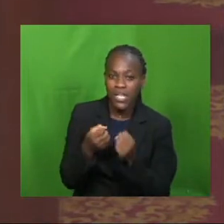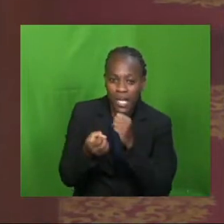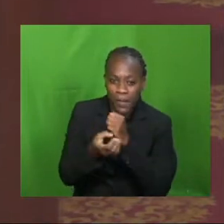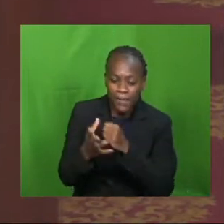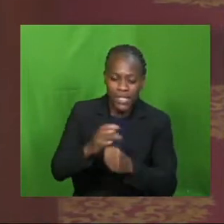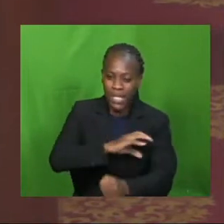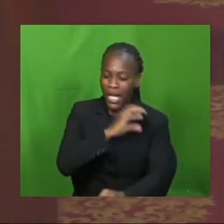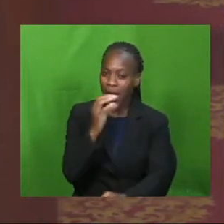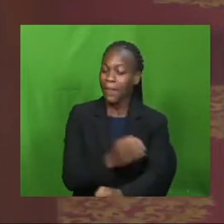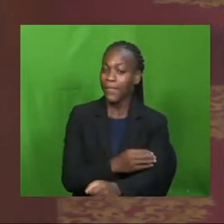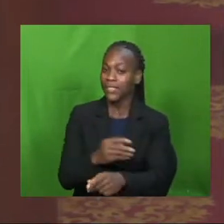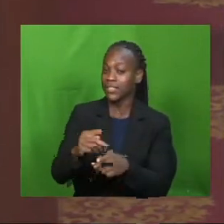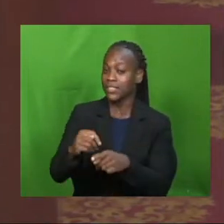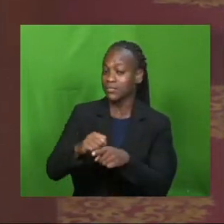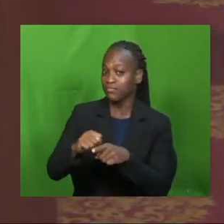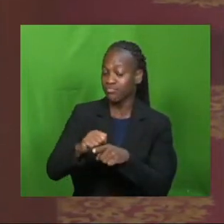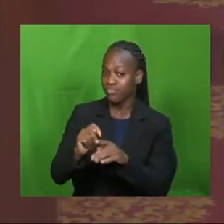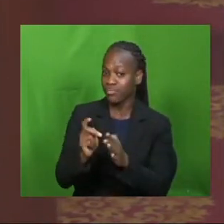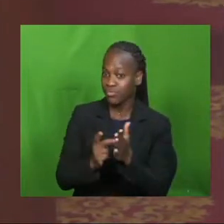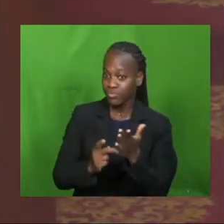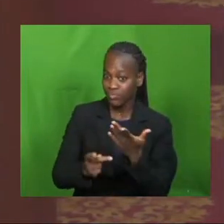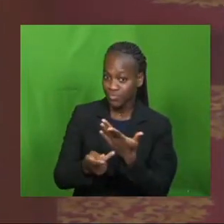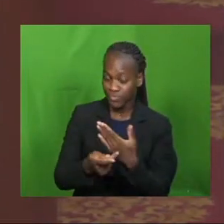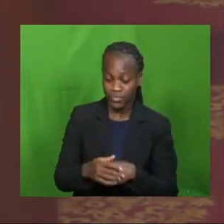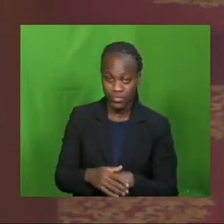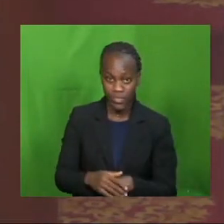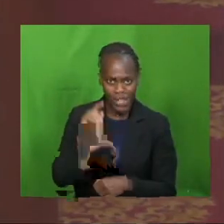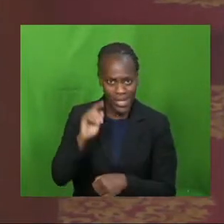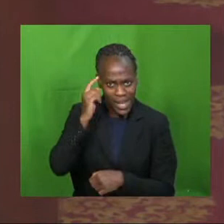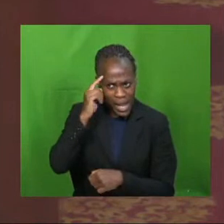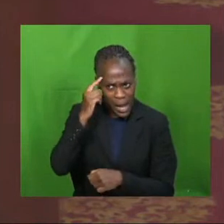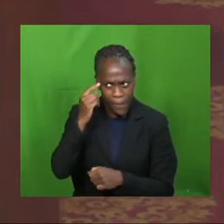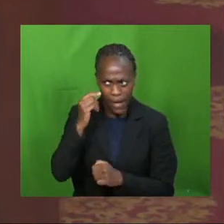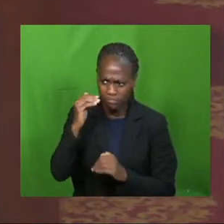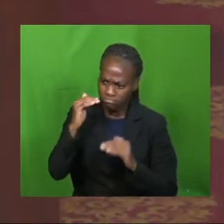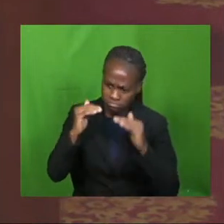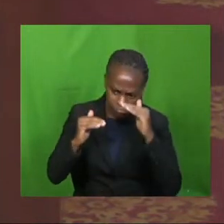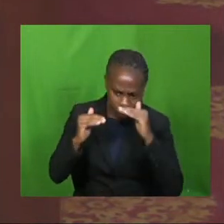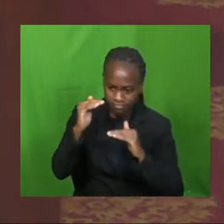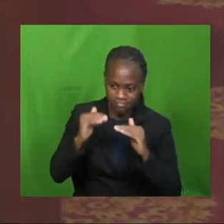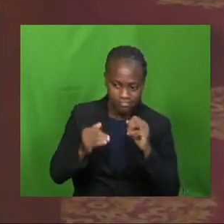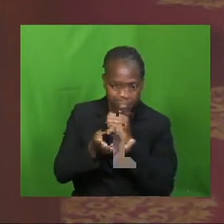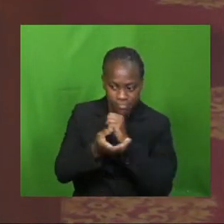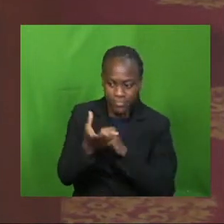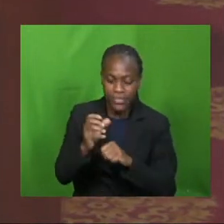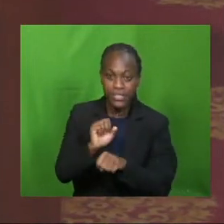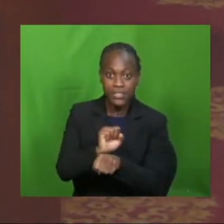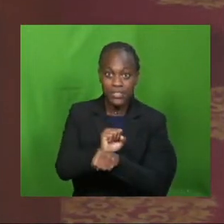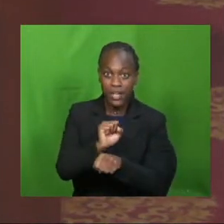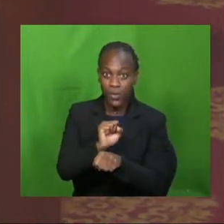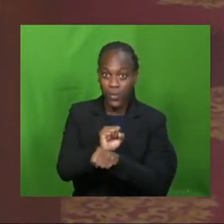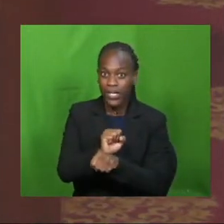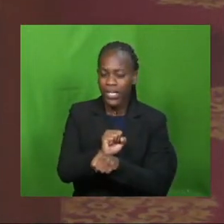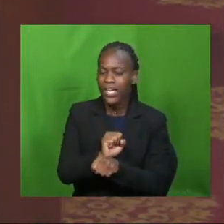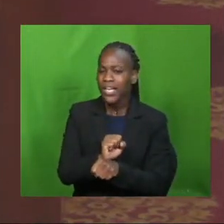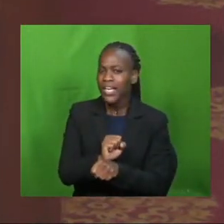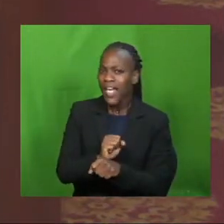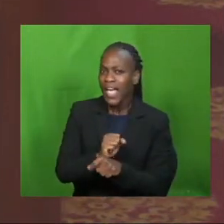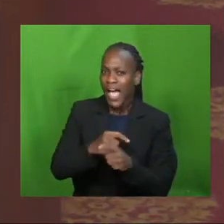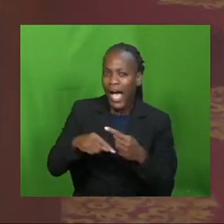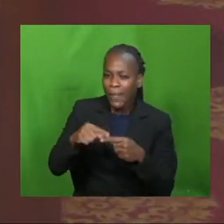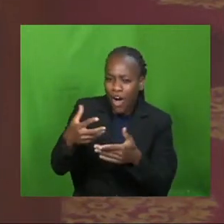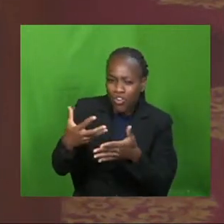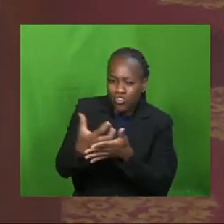Program. Given the inadequacies in the media, and especially dealing with the issue of content,